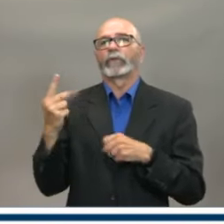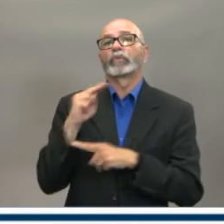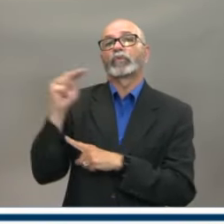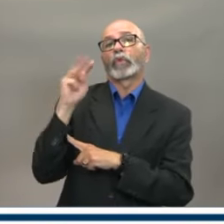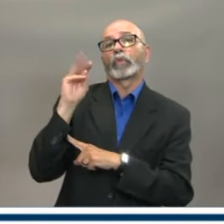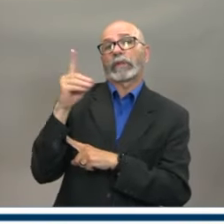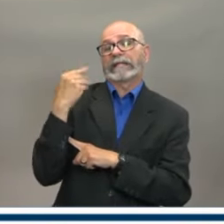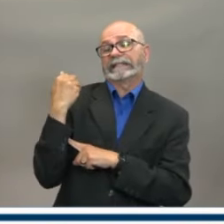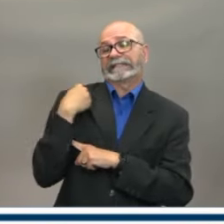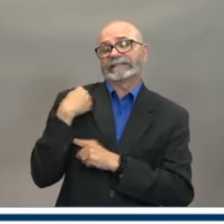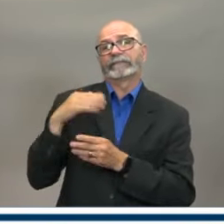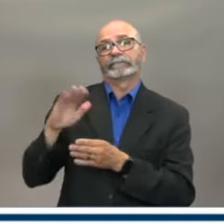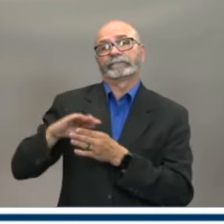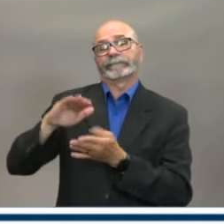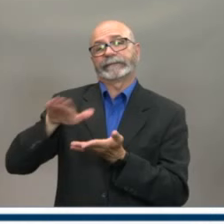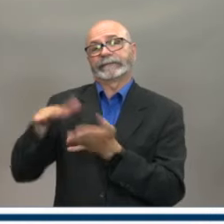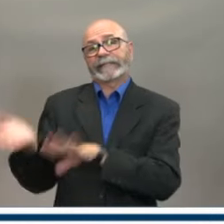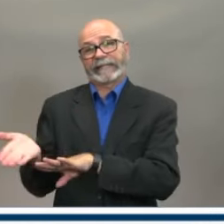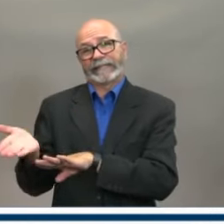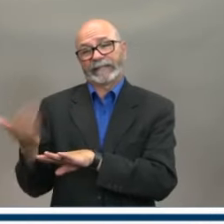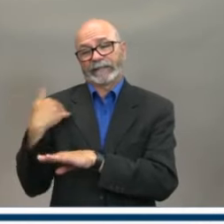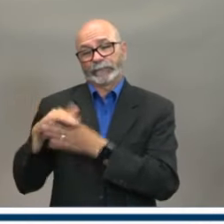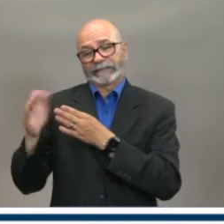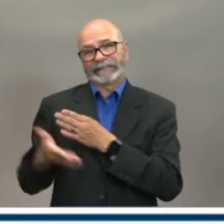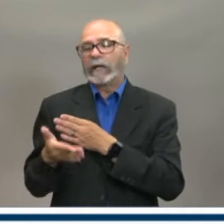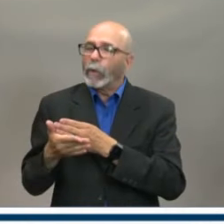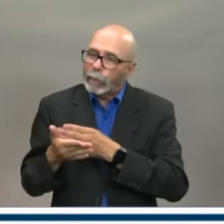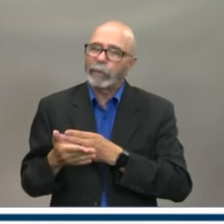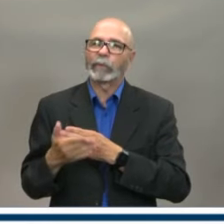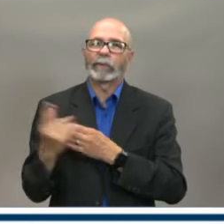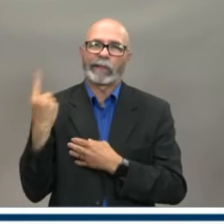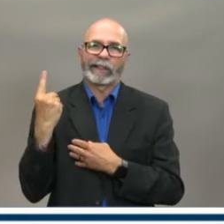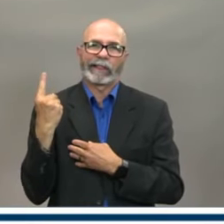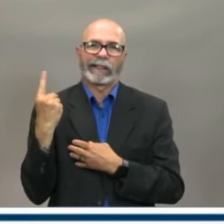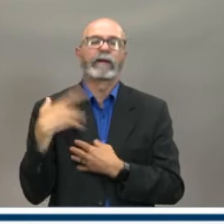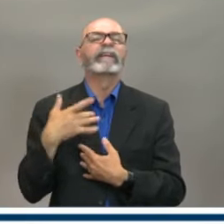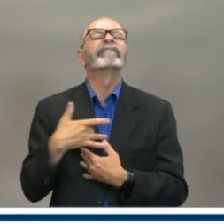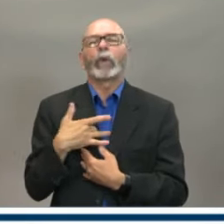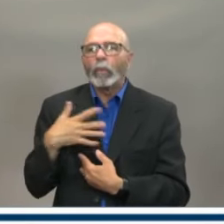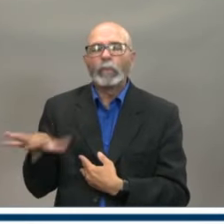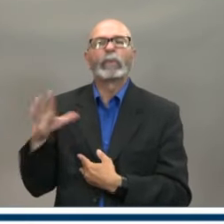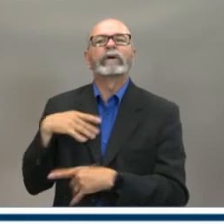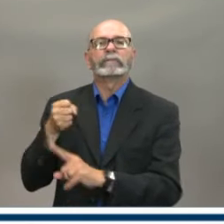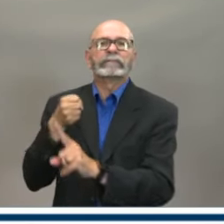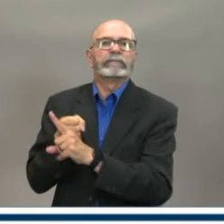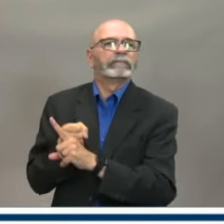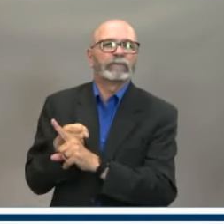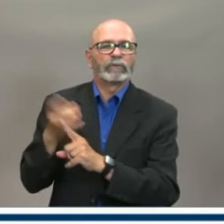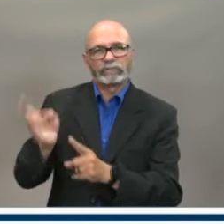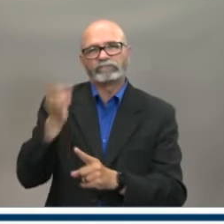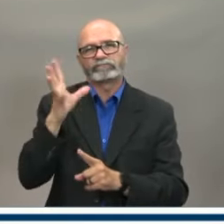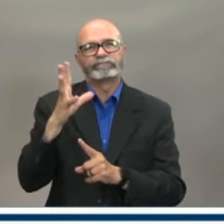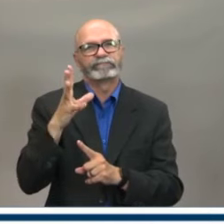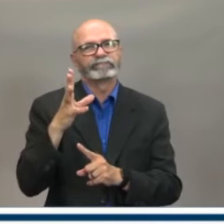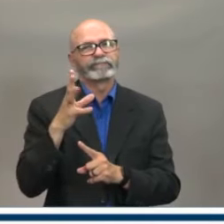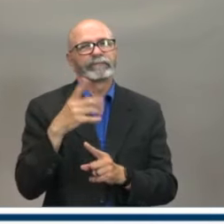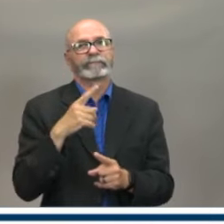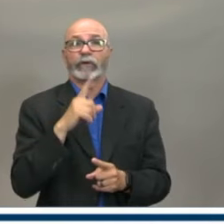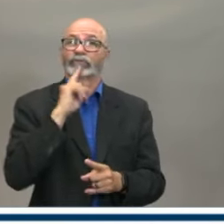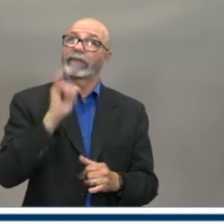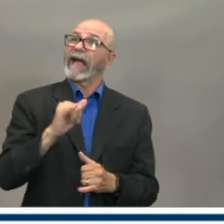weekend. It is difficult enough to lose a loved one, but losing it to COVID in a time where we can't mourn the